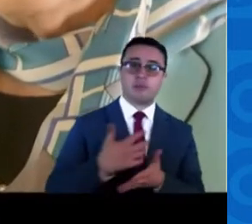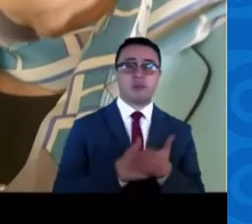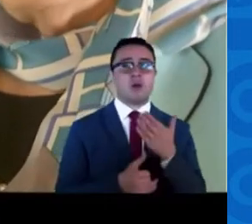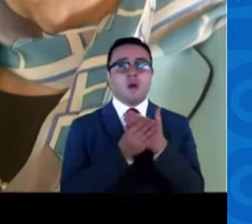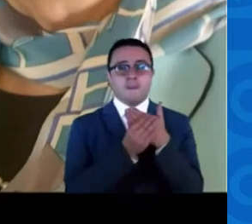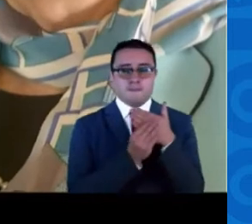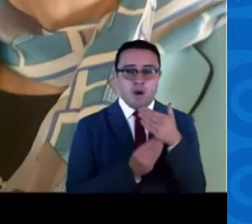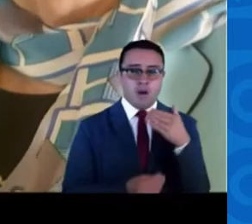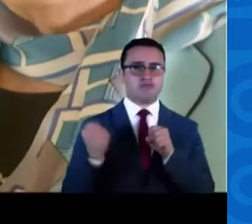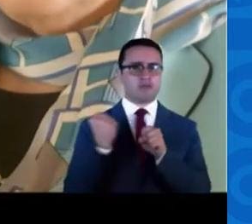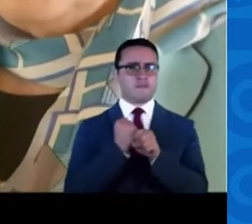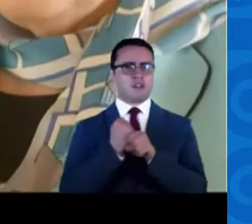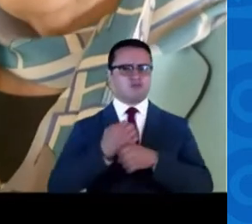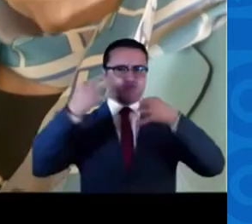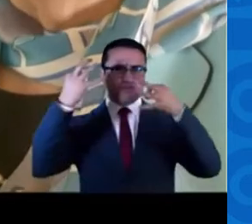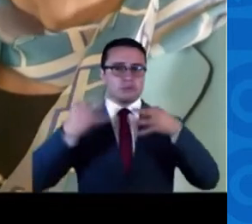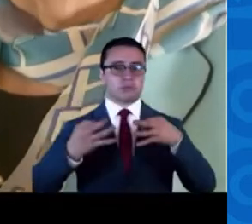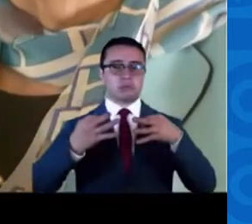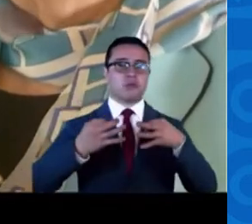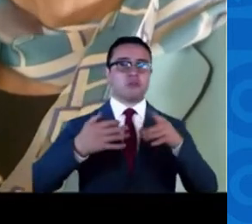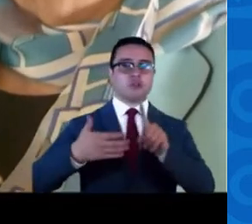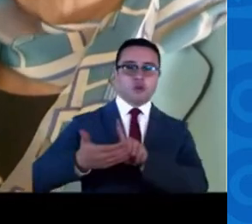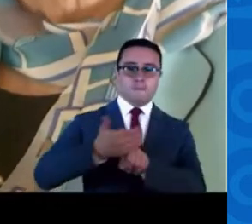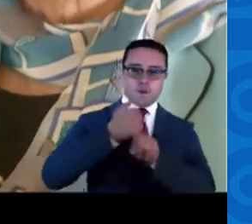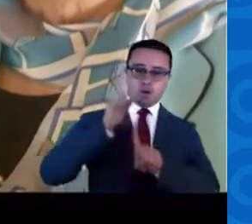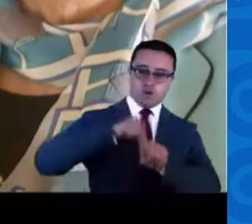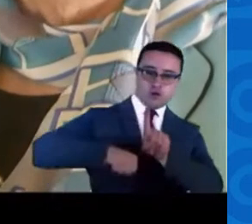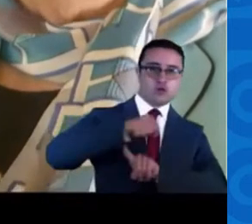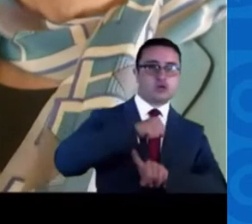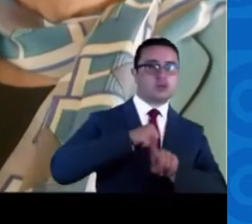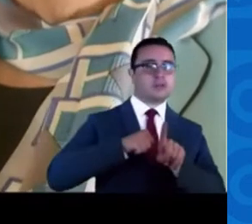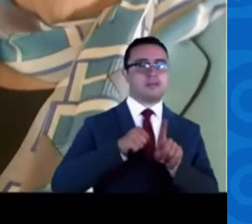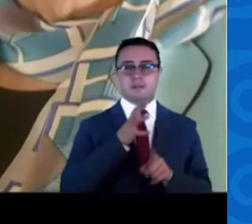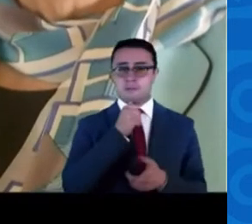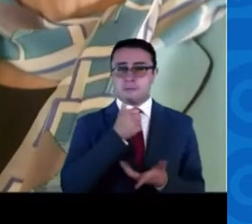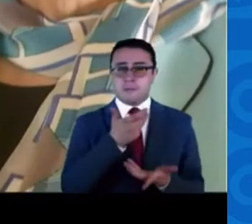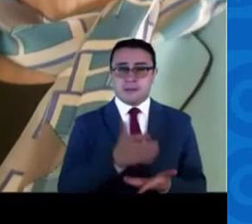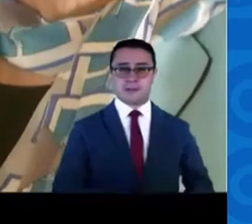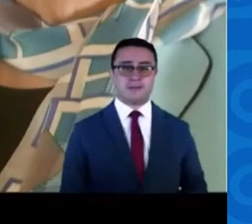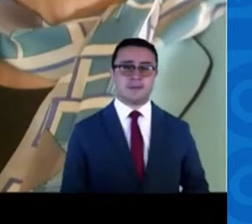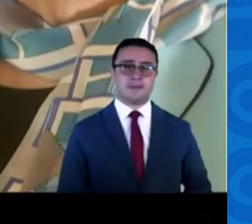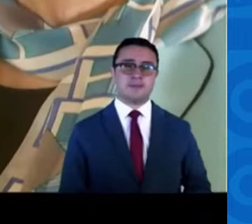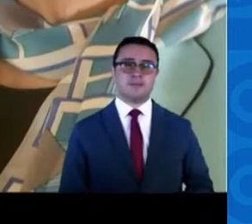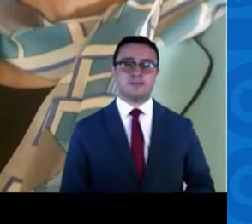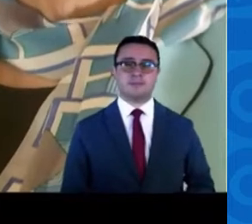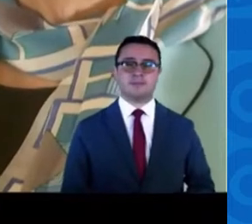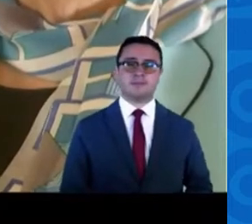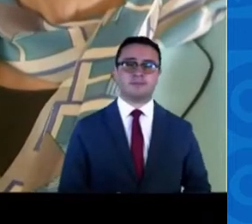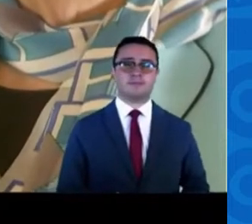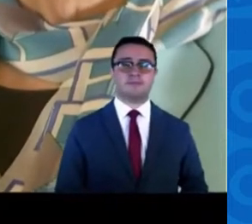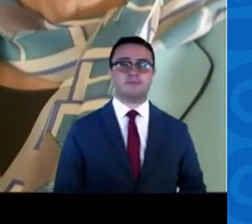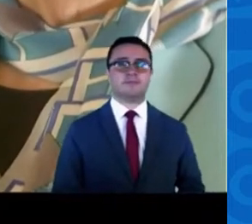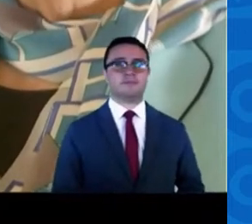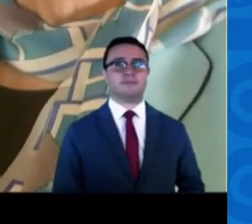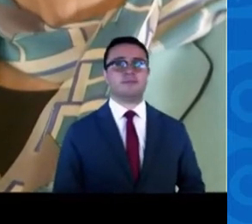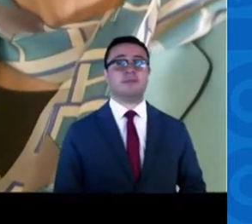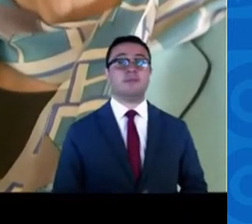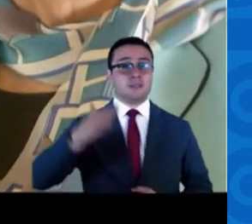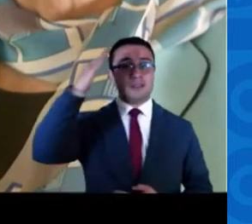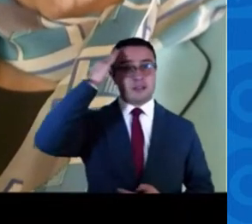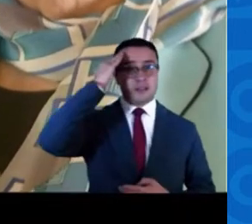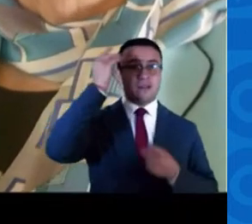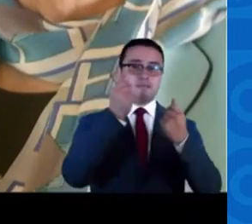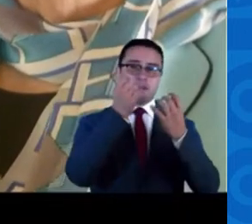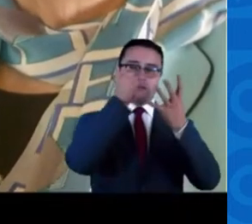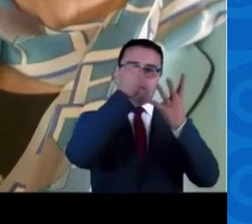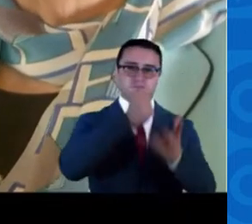and in informality and outside of the social protection systems. So in spite of the